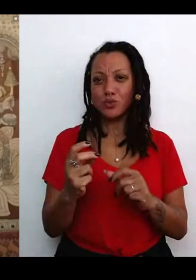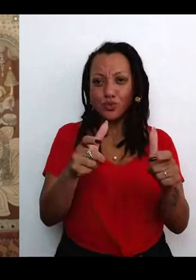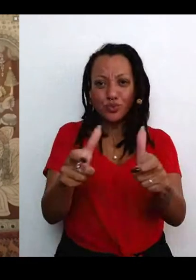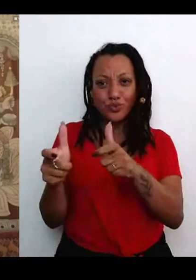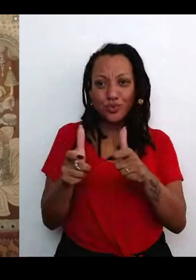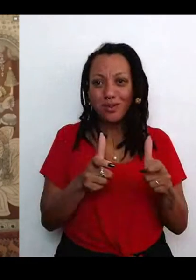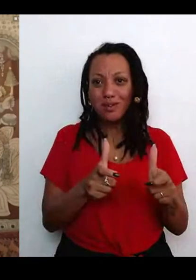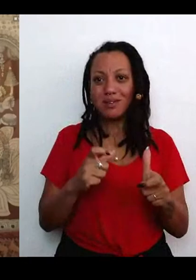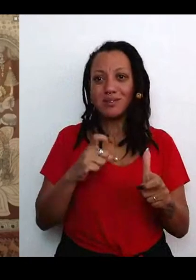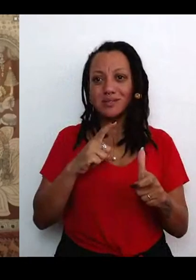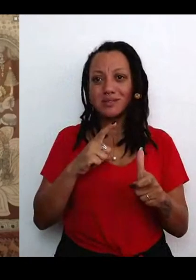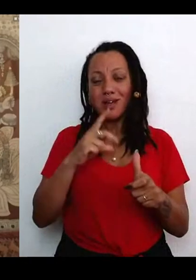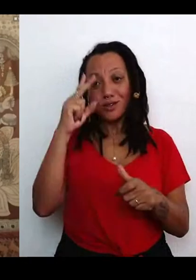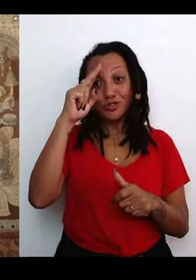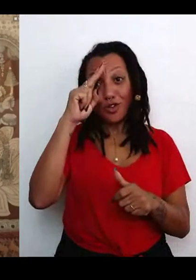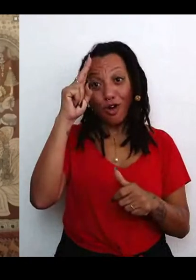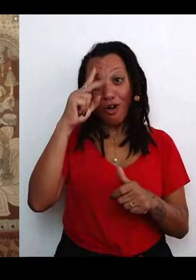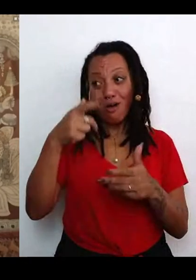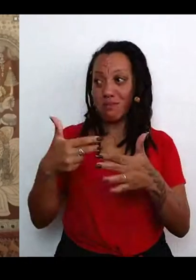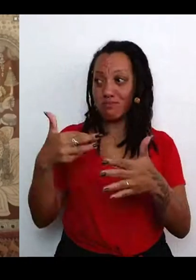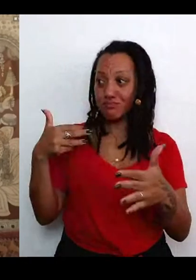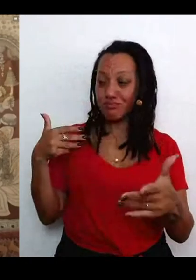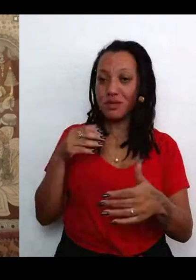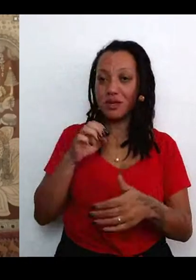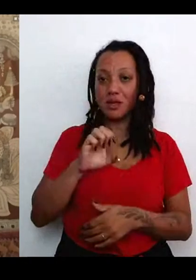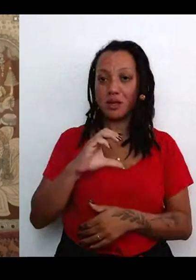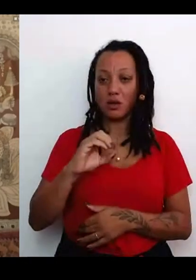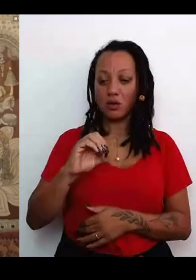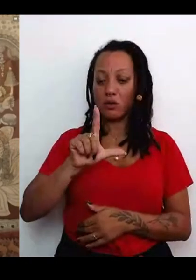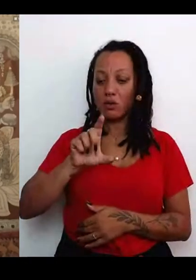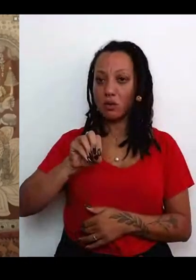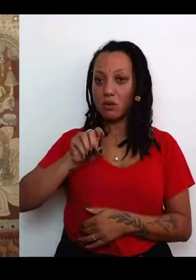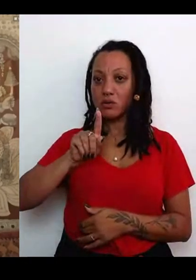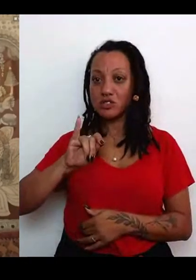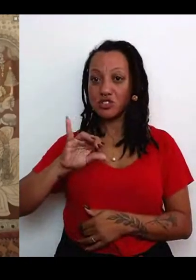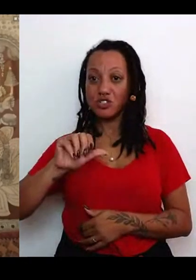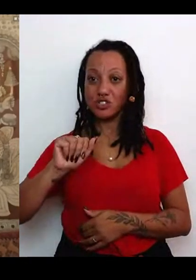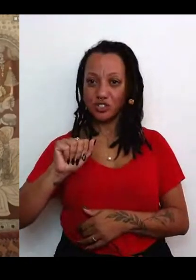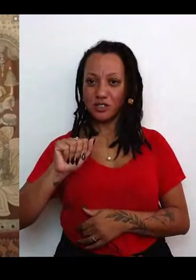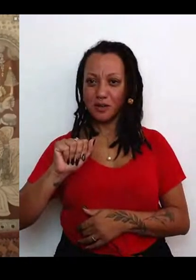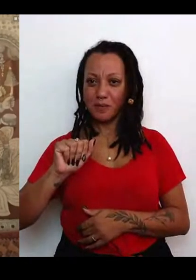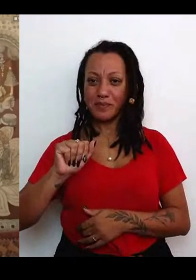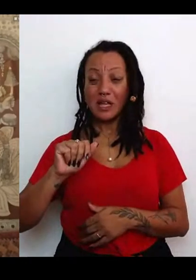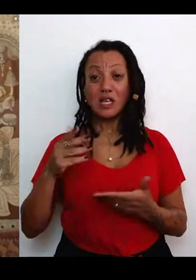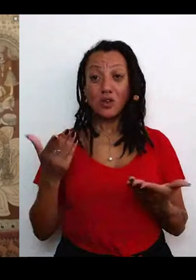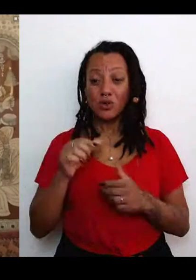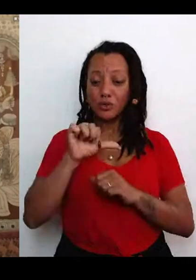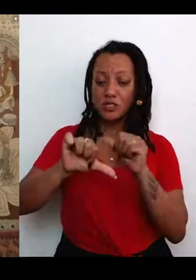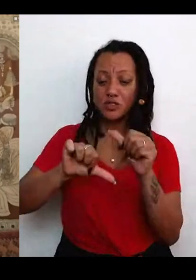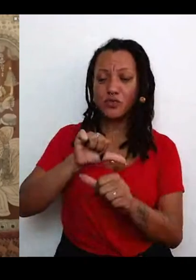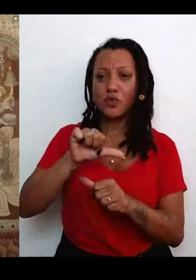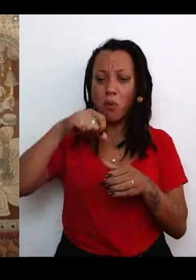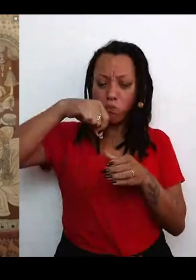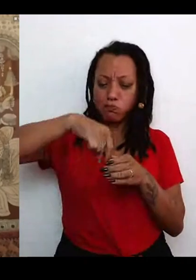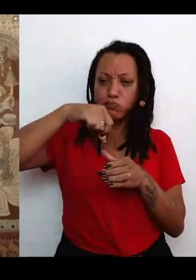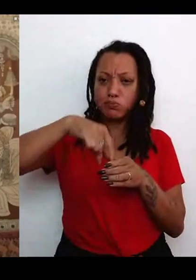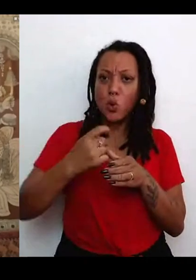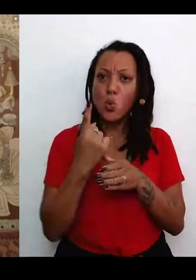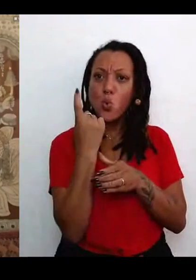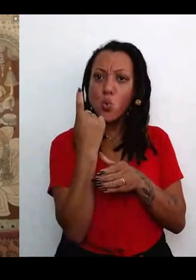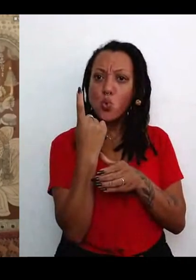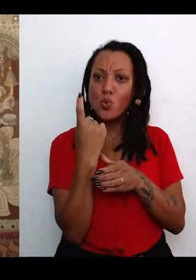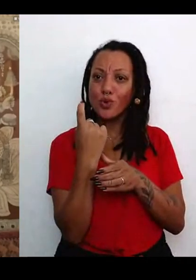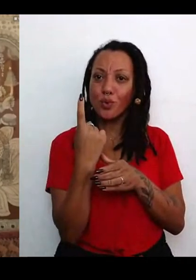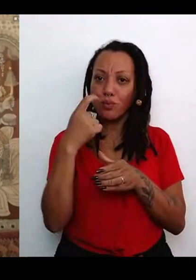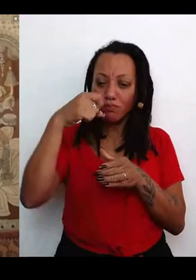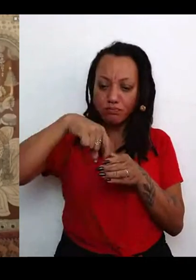the history of colonialism and at the root of that history was the idea of